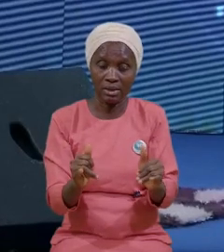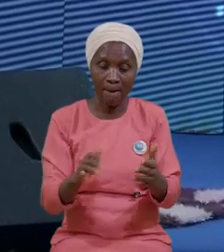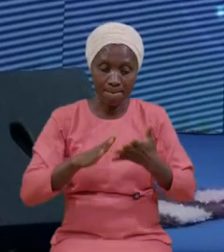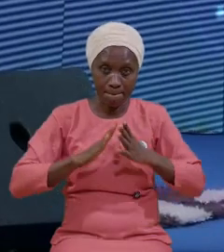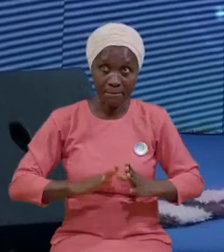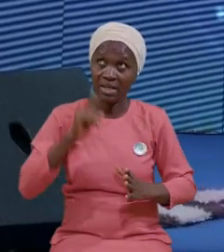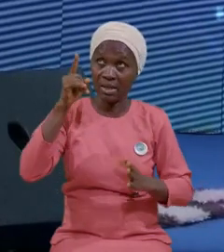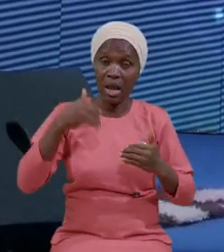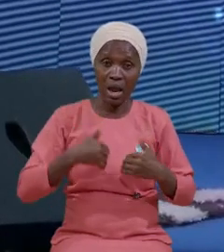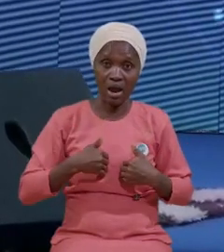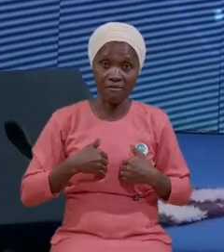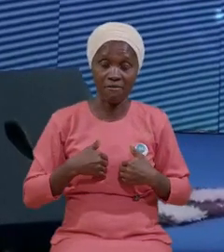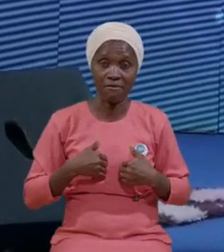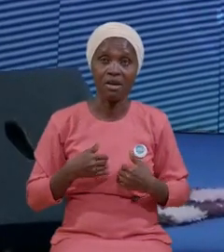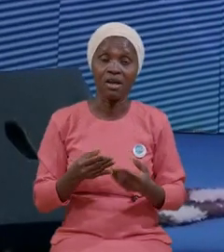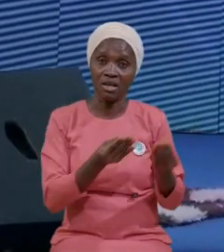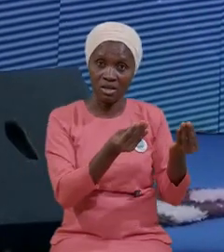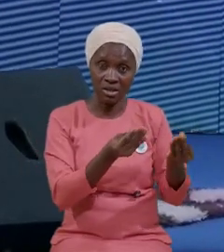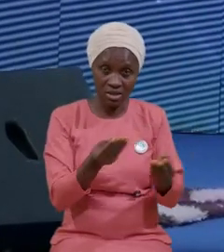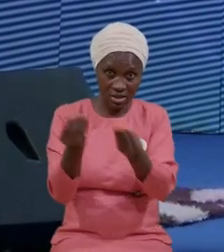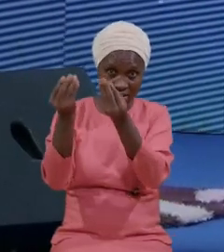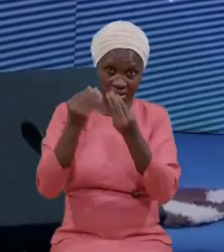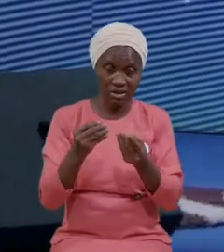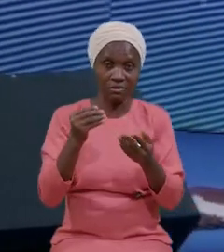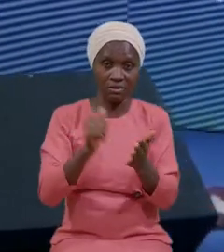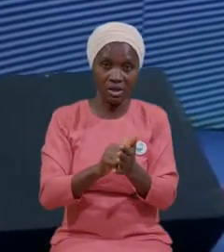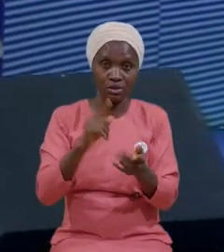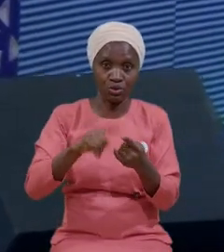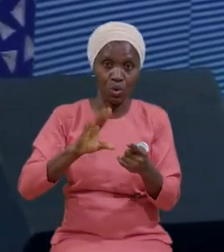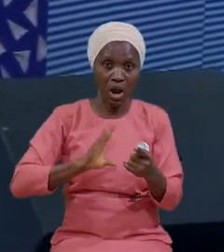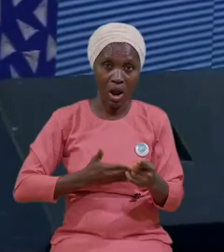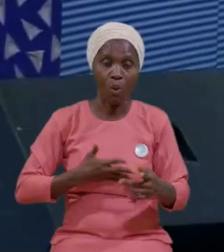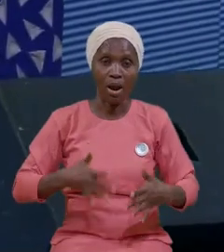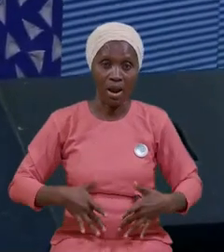that he is, he transfers that into our lives.